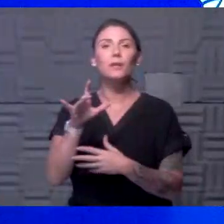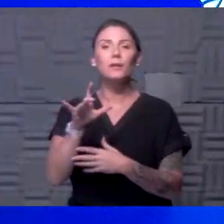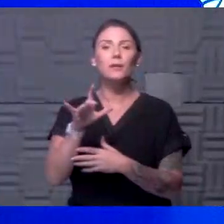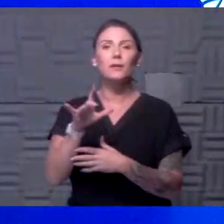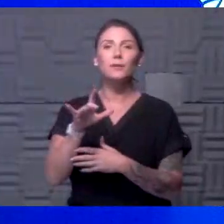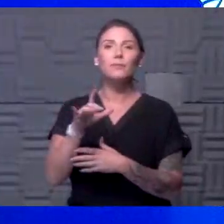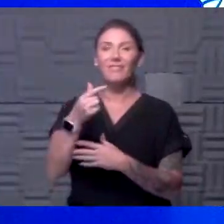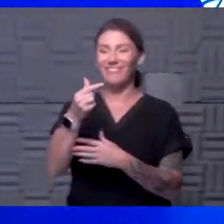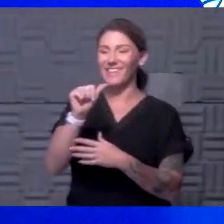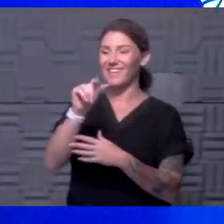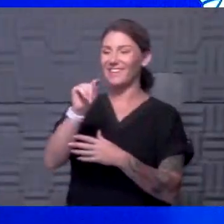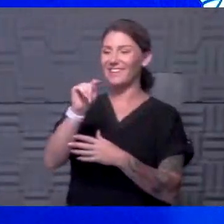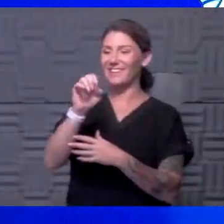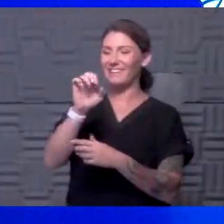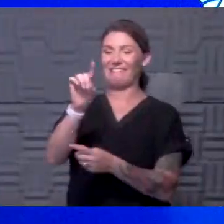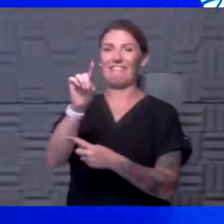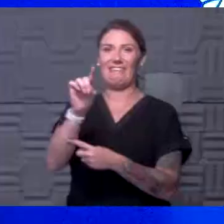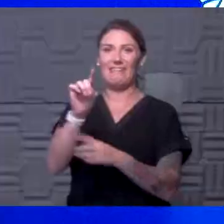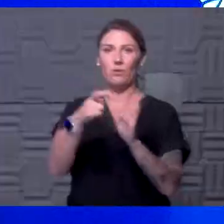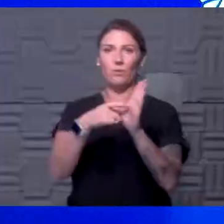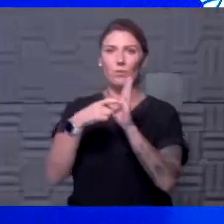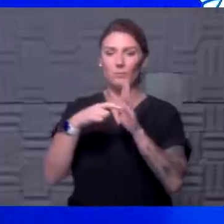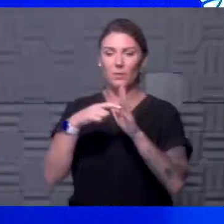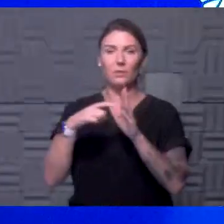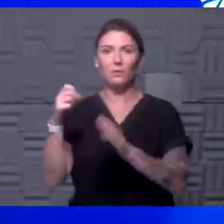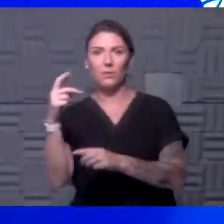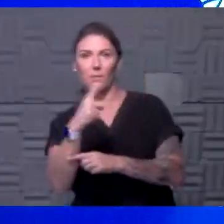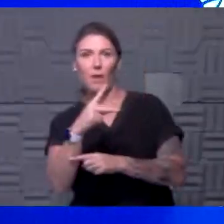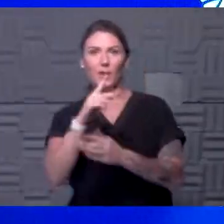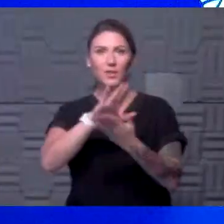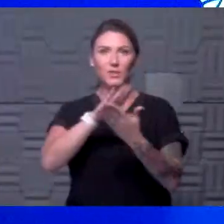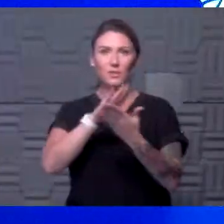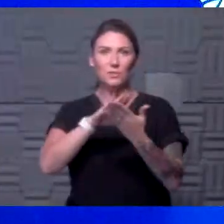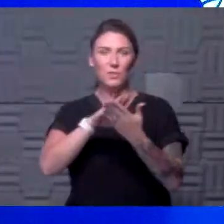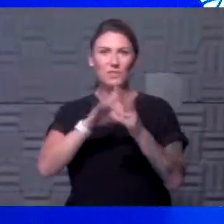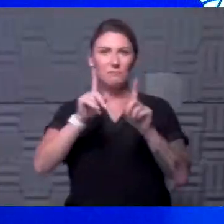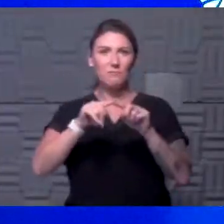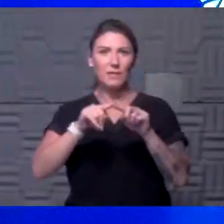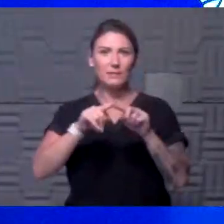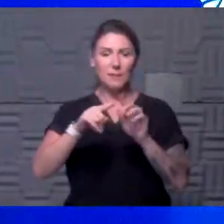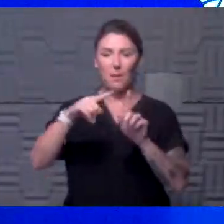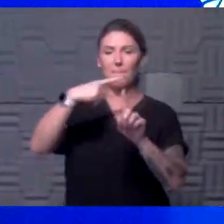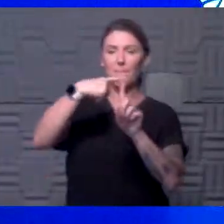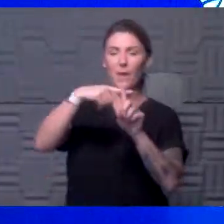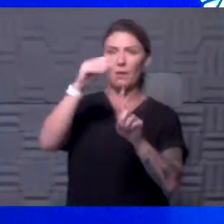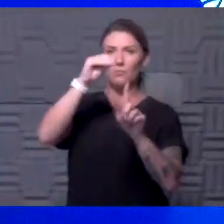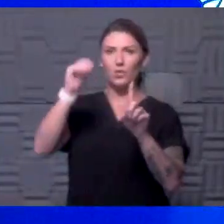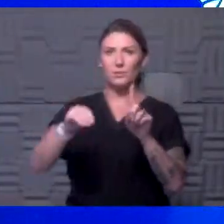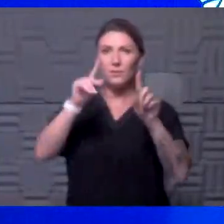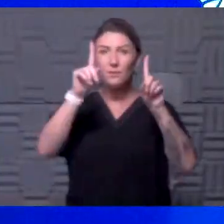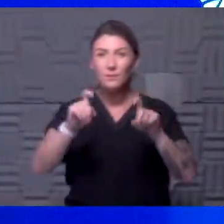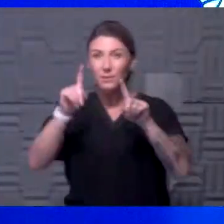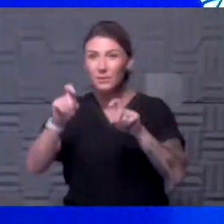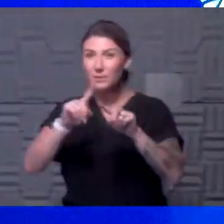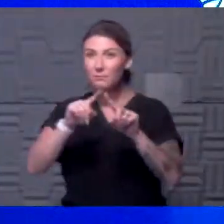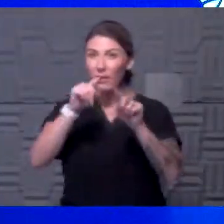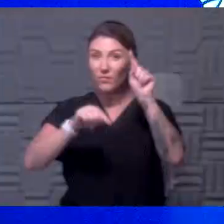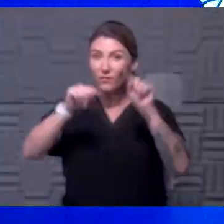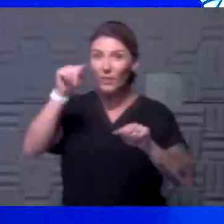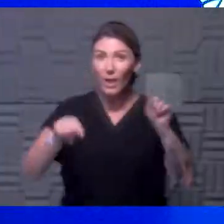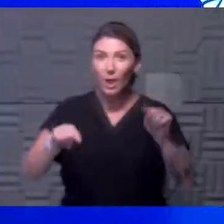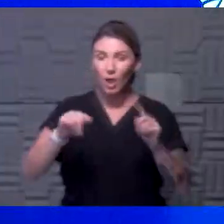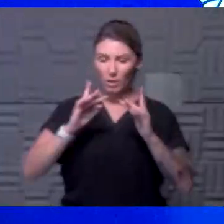gated requirements for returning to schools is based on positive percentages of tests, but they vary